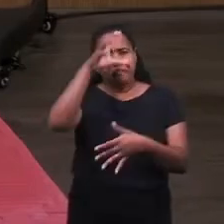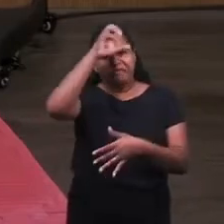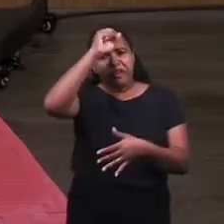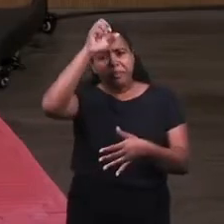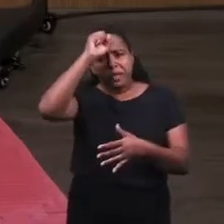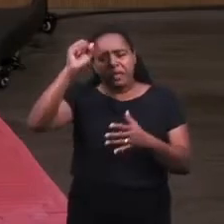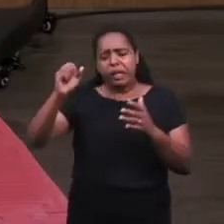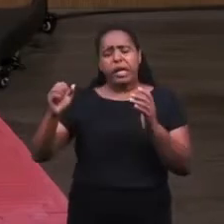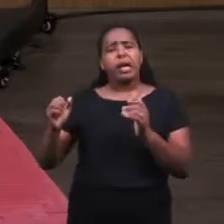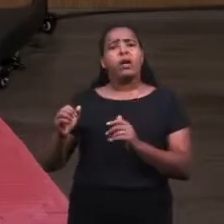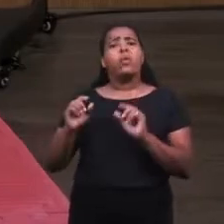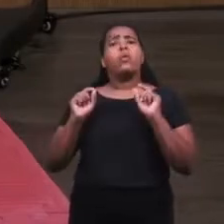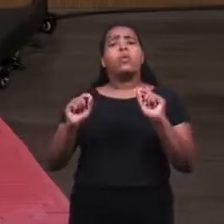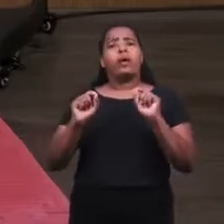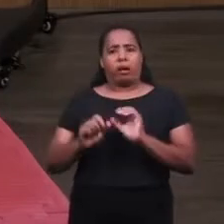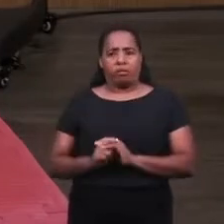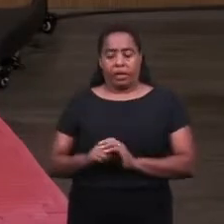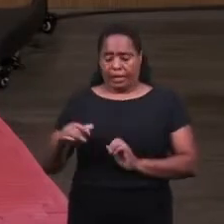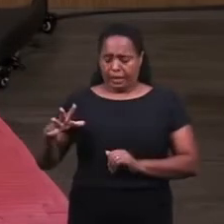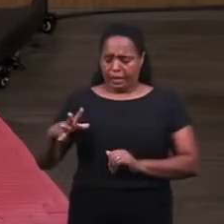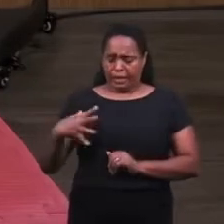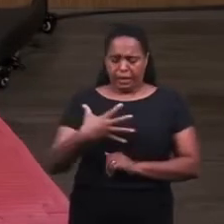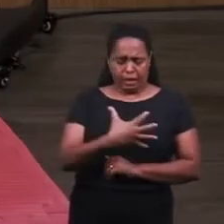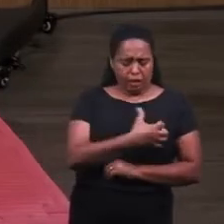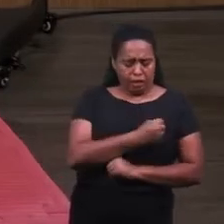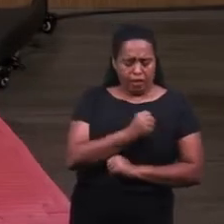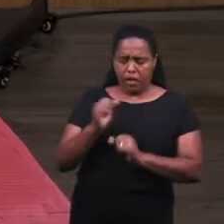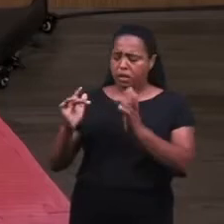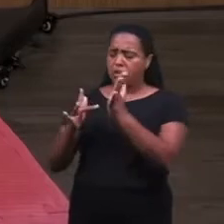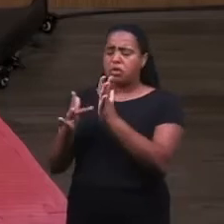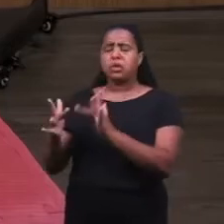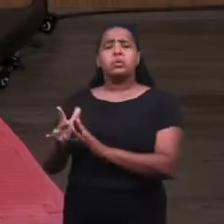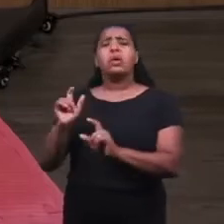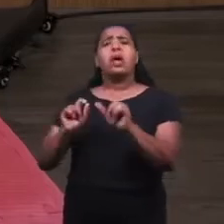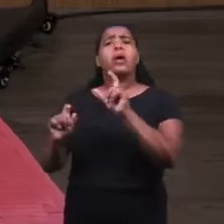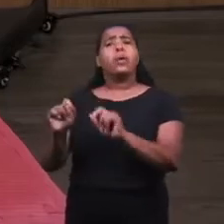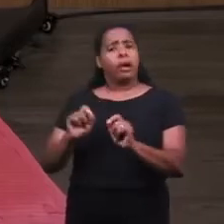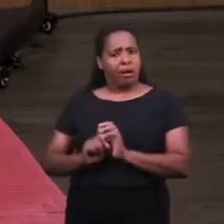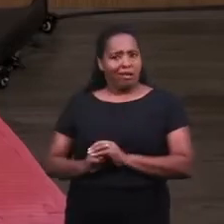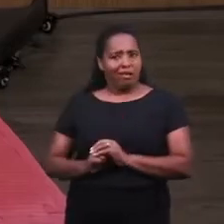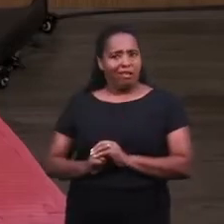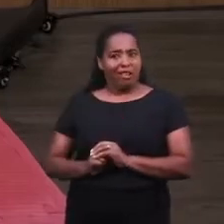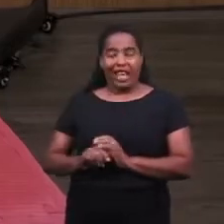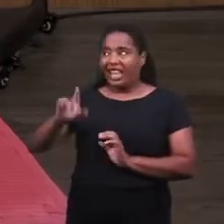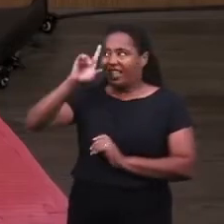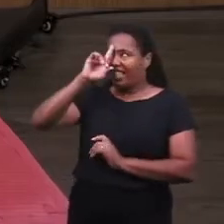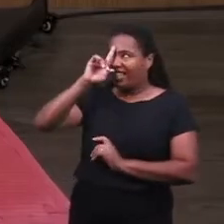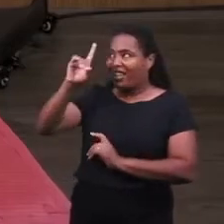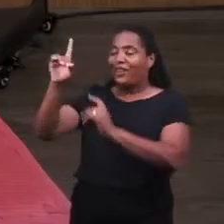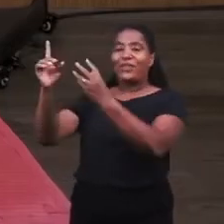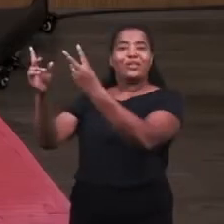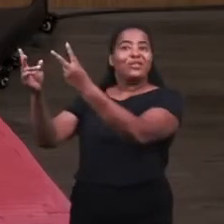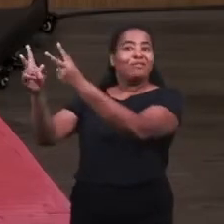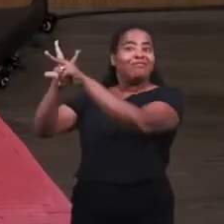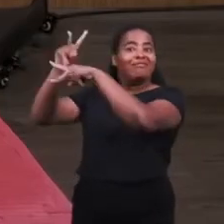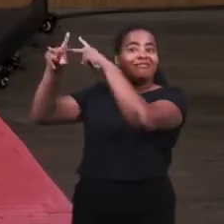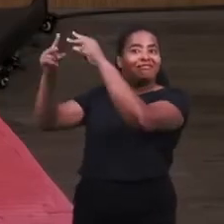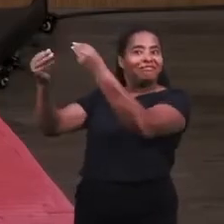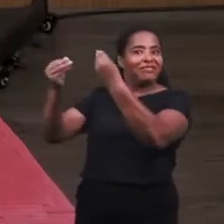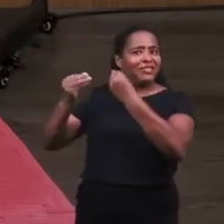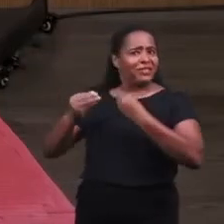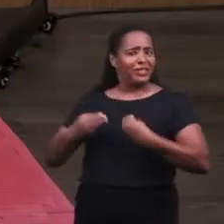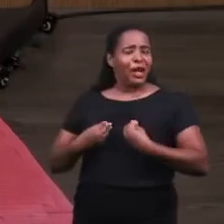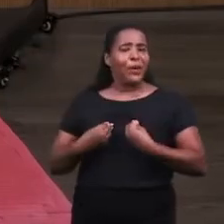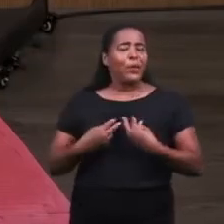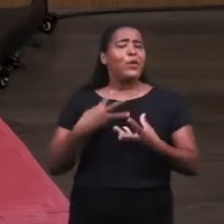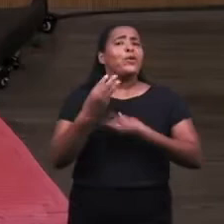salvation in Jesus. But why is salvation in Jesus? It's a gift. Salvation in Jesus is a gift that God